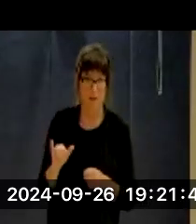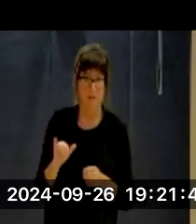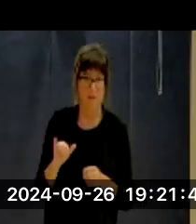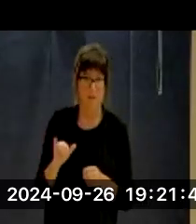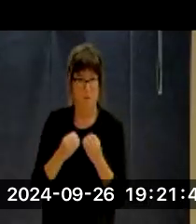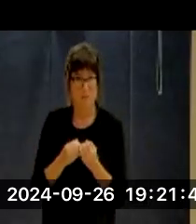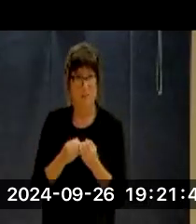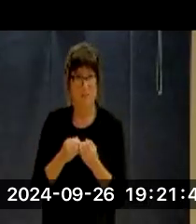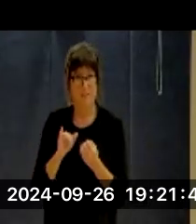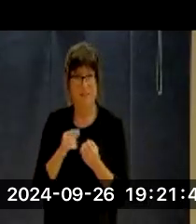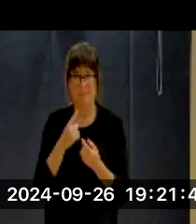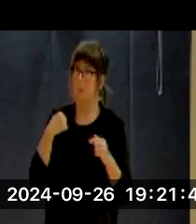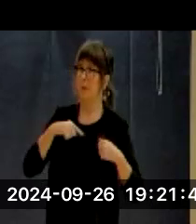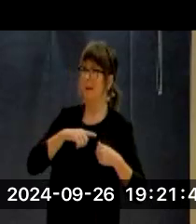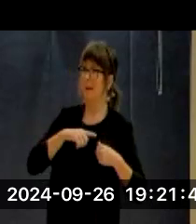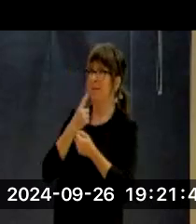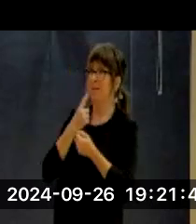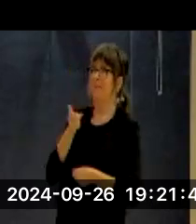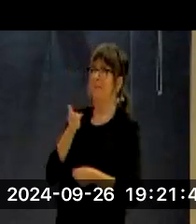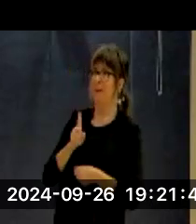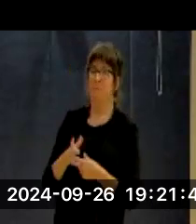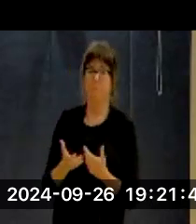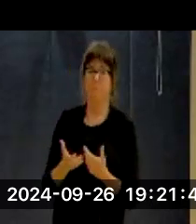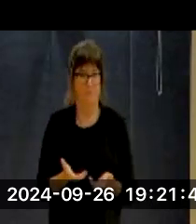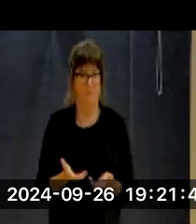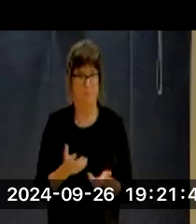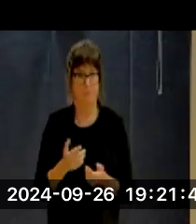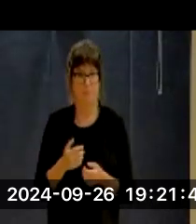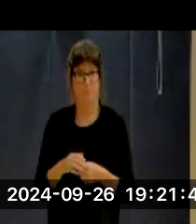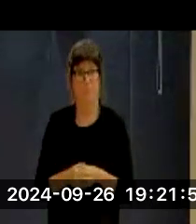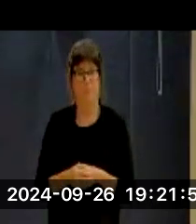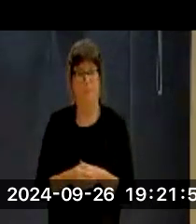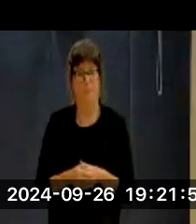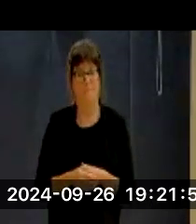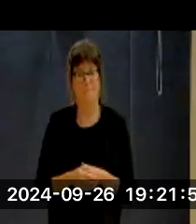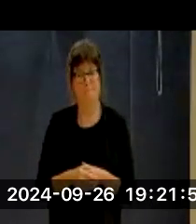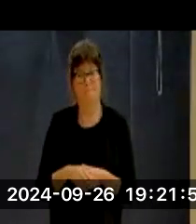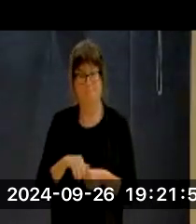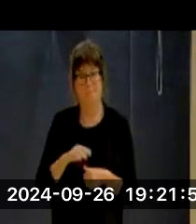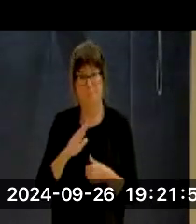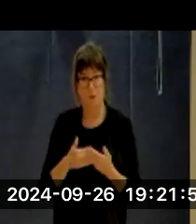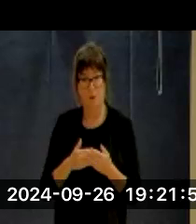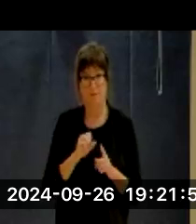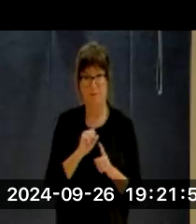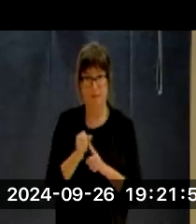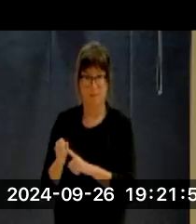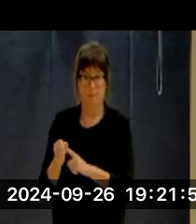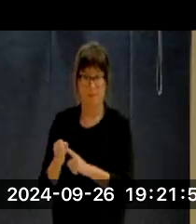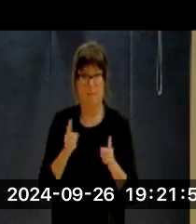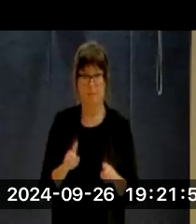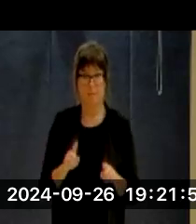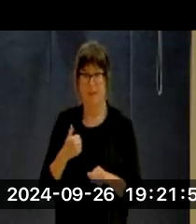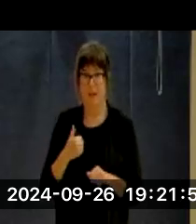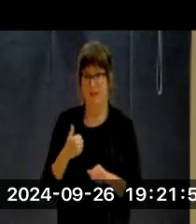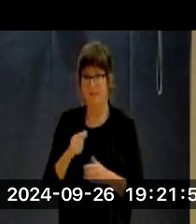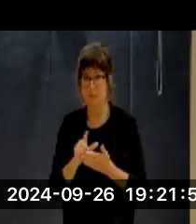organizations that claim to be advocating for these individuals. And in all of these cases, there are predatory